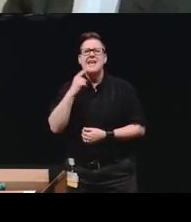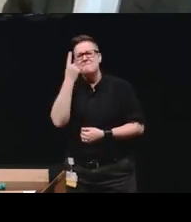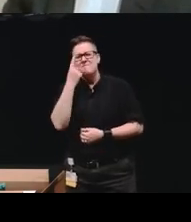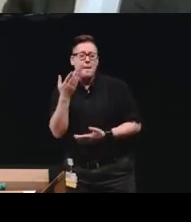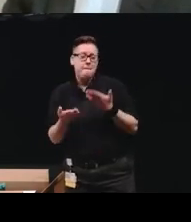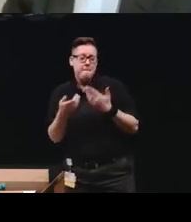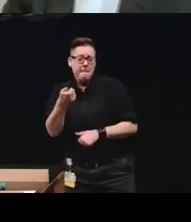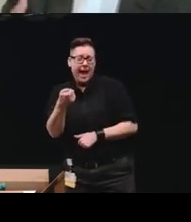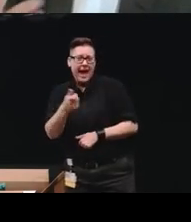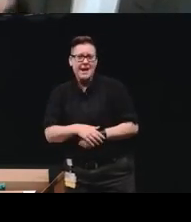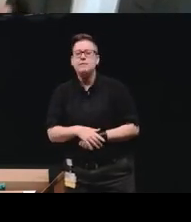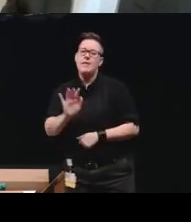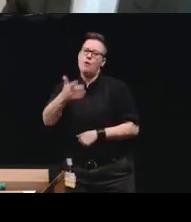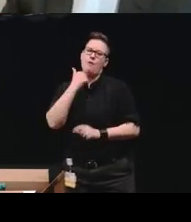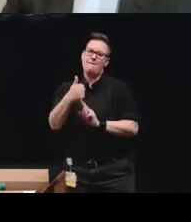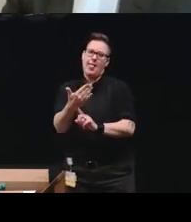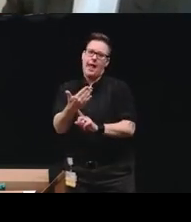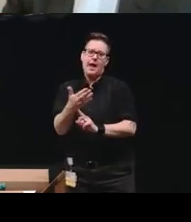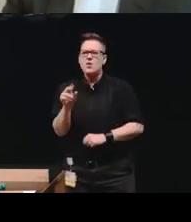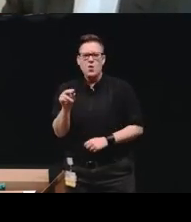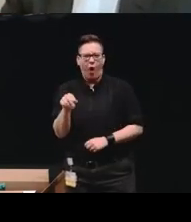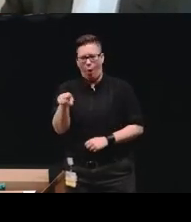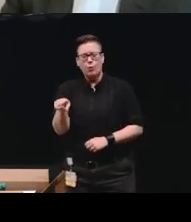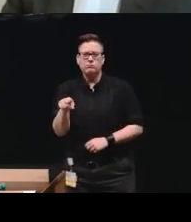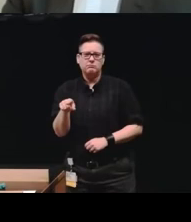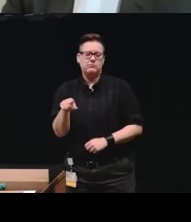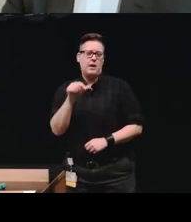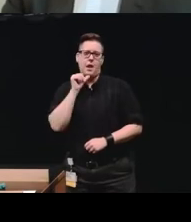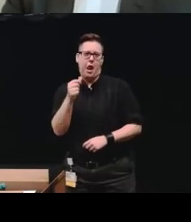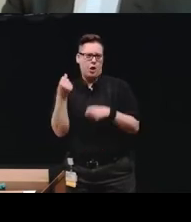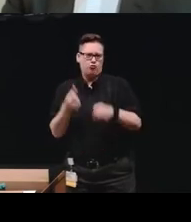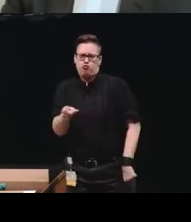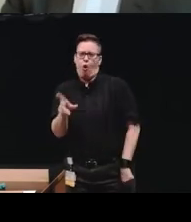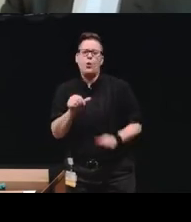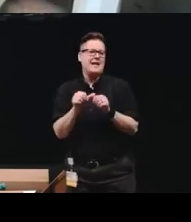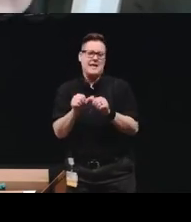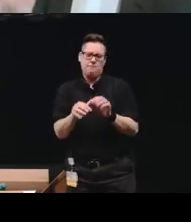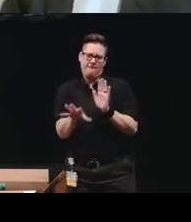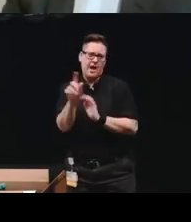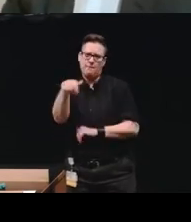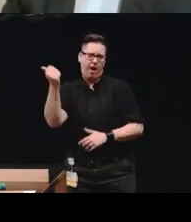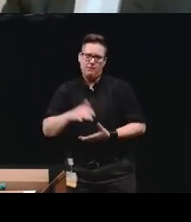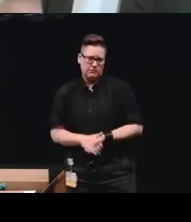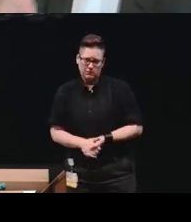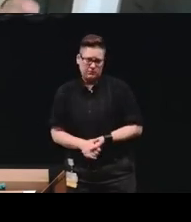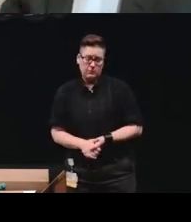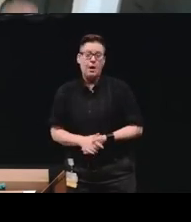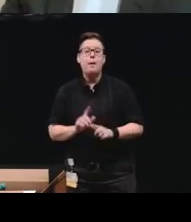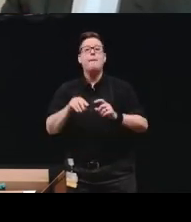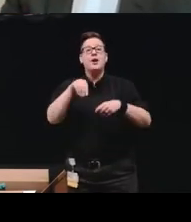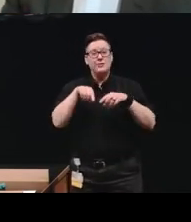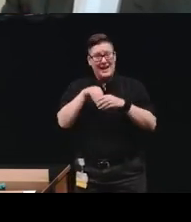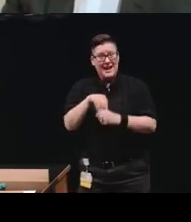should really be a red flag to say that was not an impressive sign. Let's continue to be thoughtful. But in clinic, we